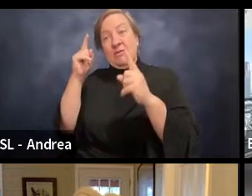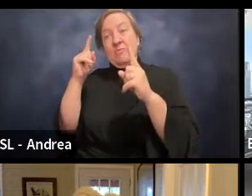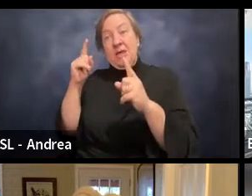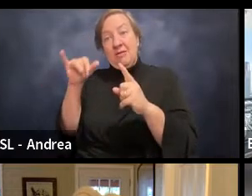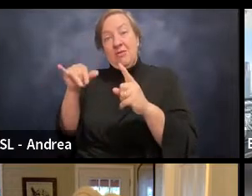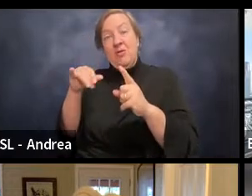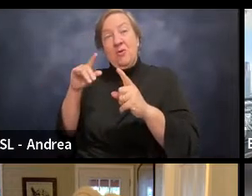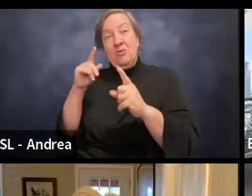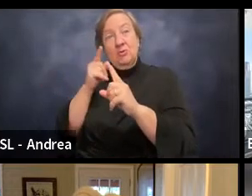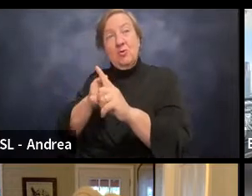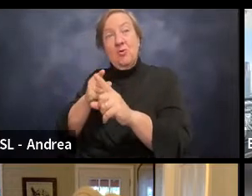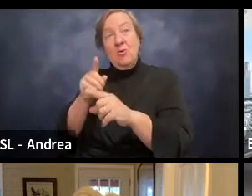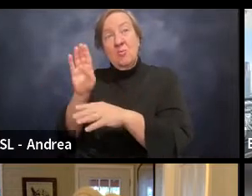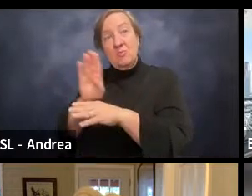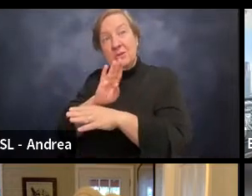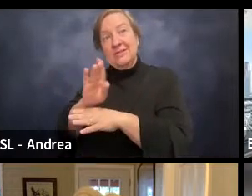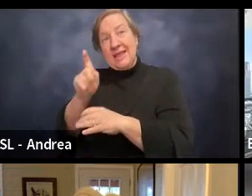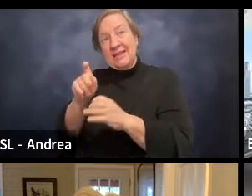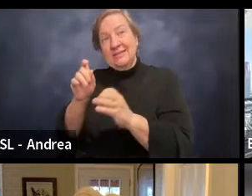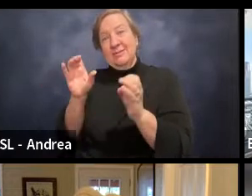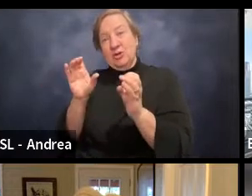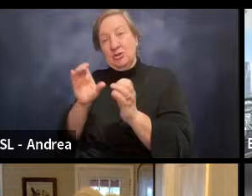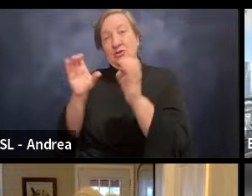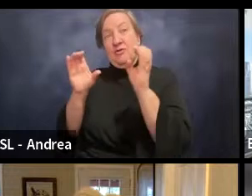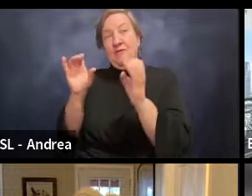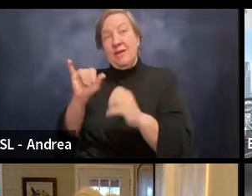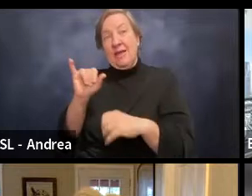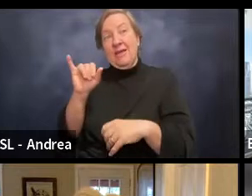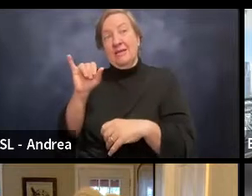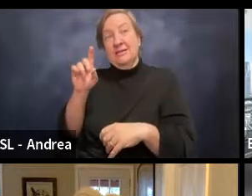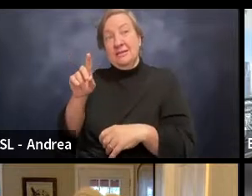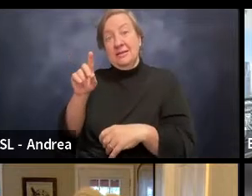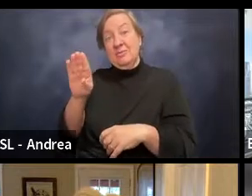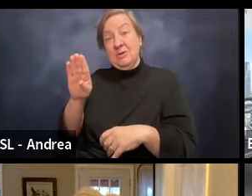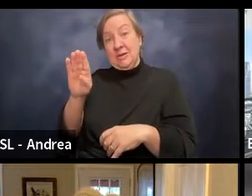a business must be certified as a DBE business.